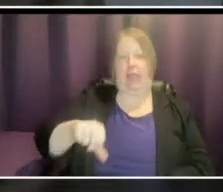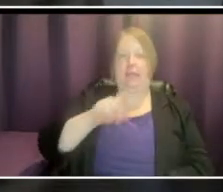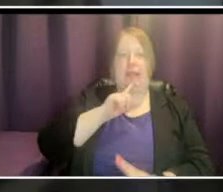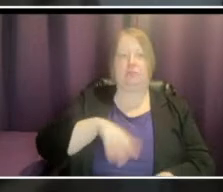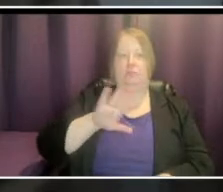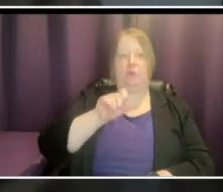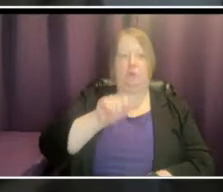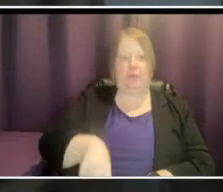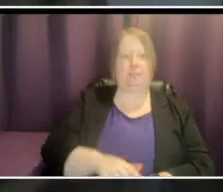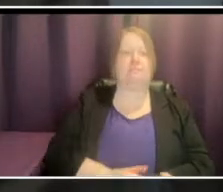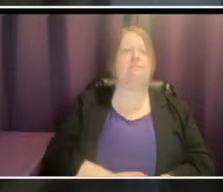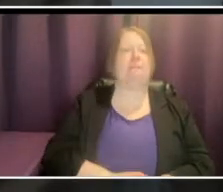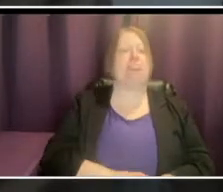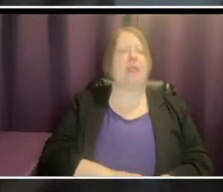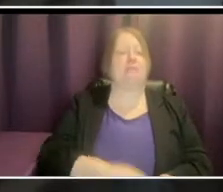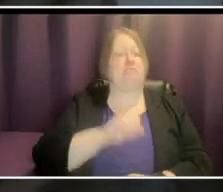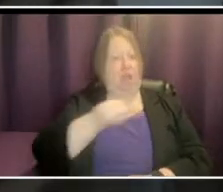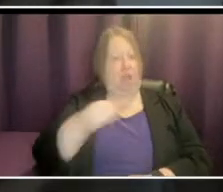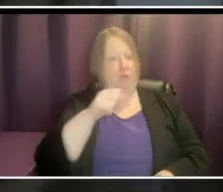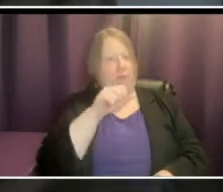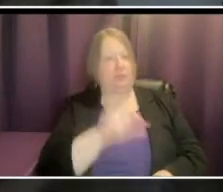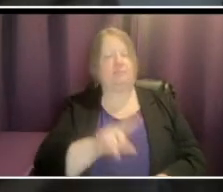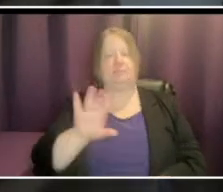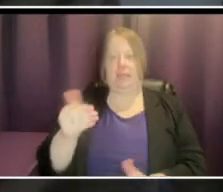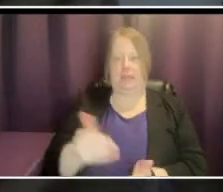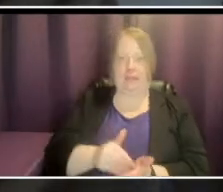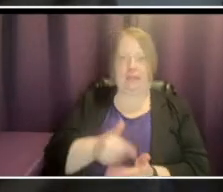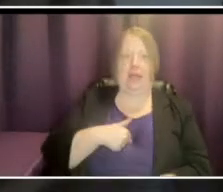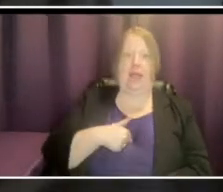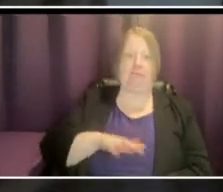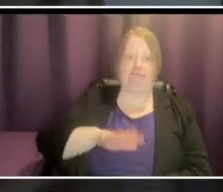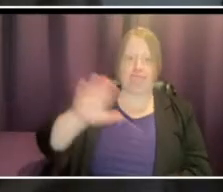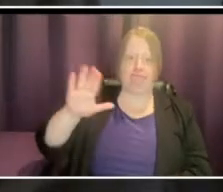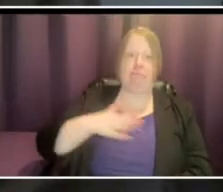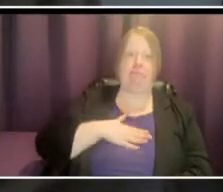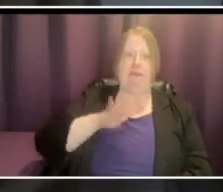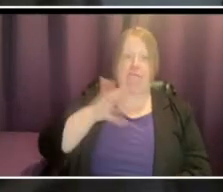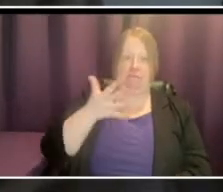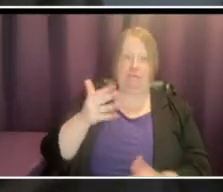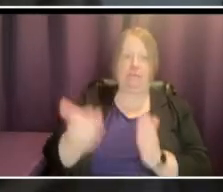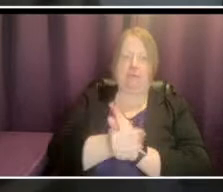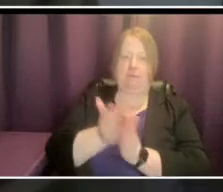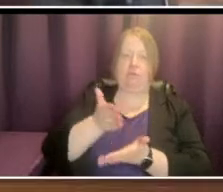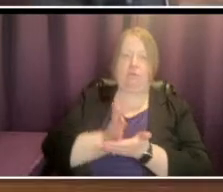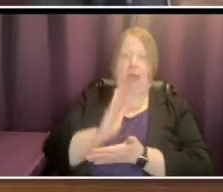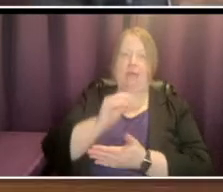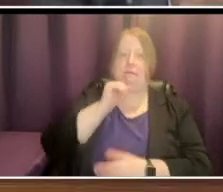6th? Once again, I will assert my Fifth Amendment right to decline to answer your question.